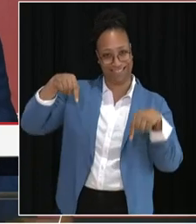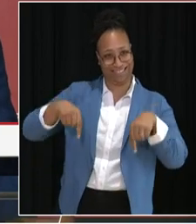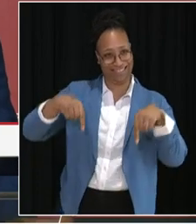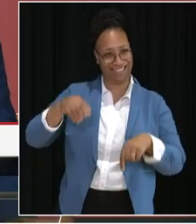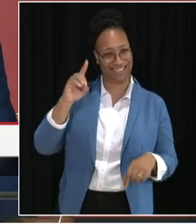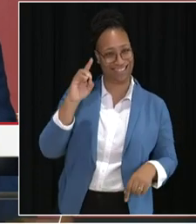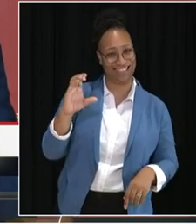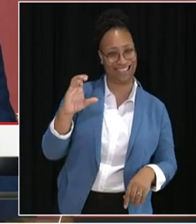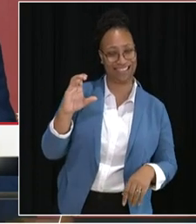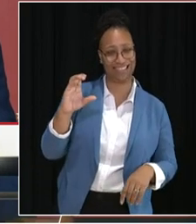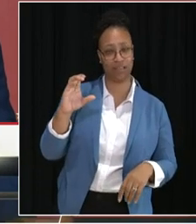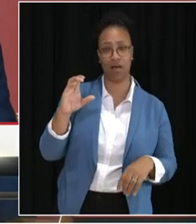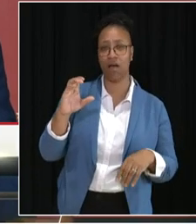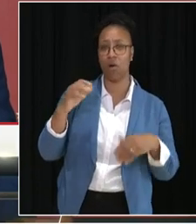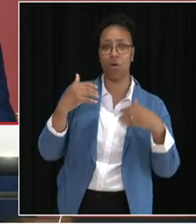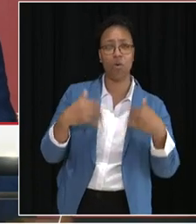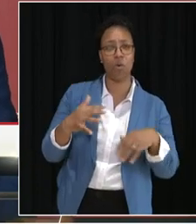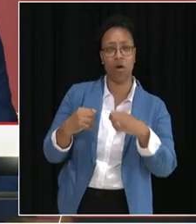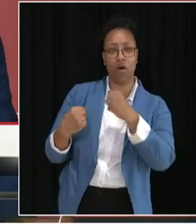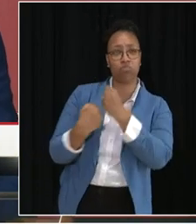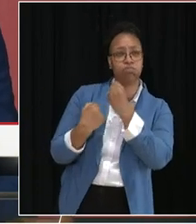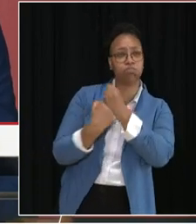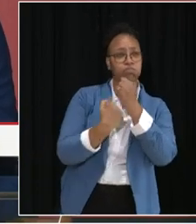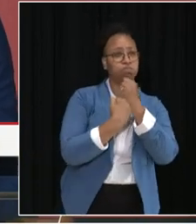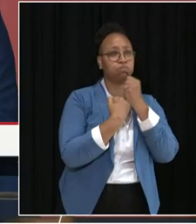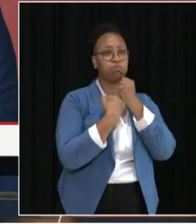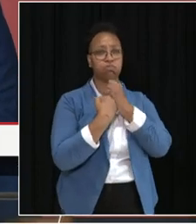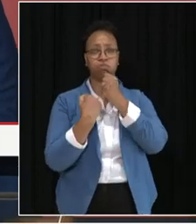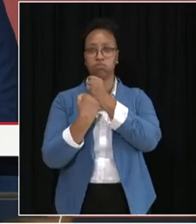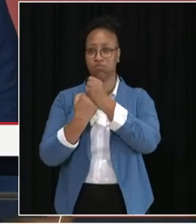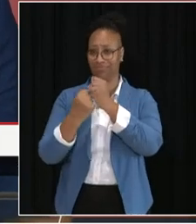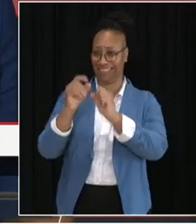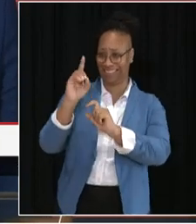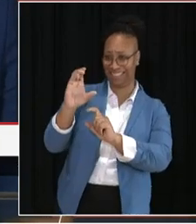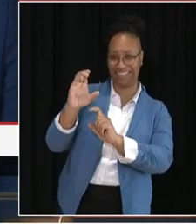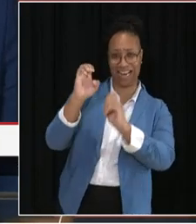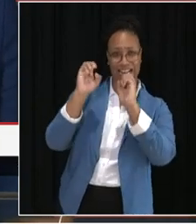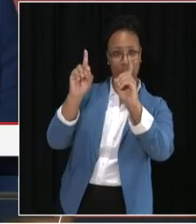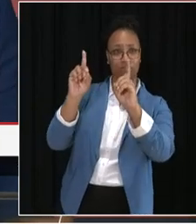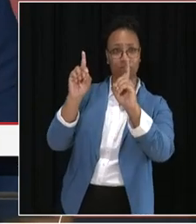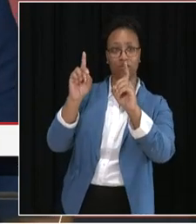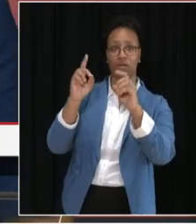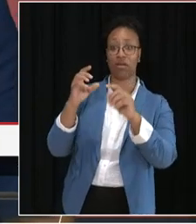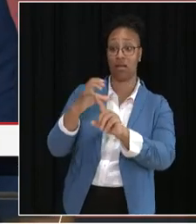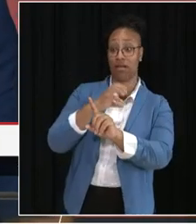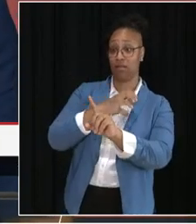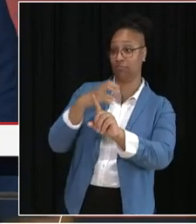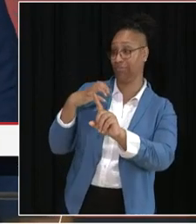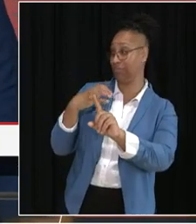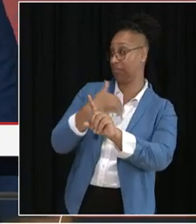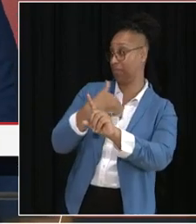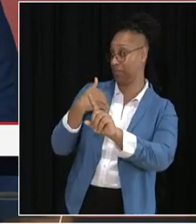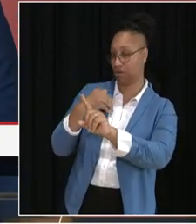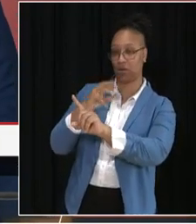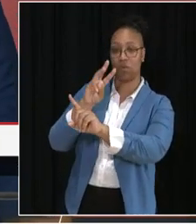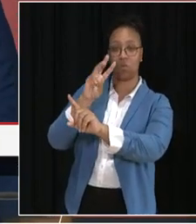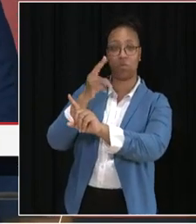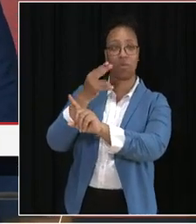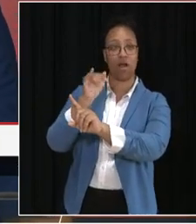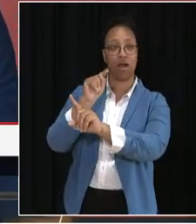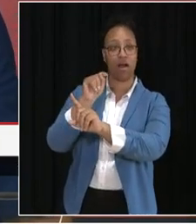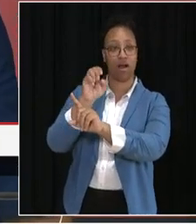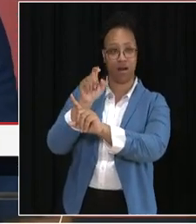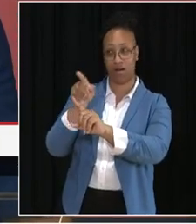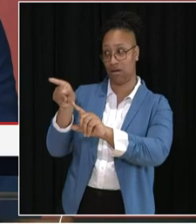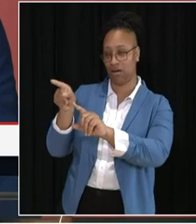for education in the District of Columbia, Councilman White. Thank you for investing in our future,